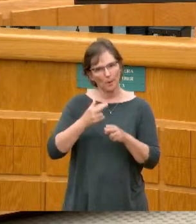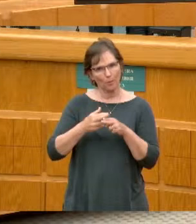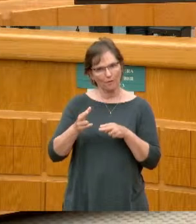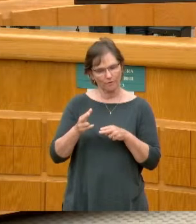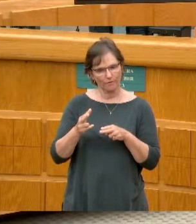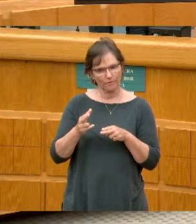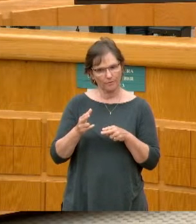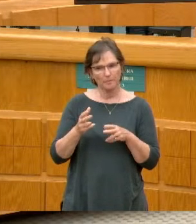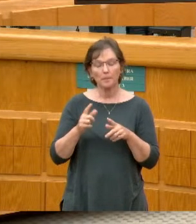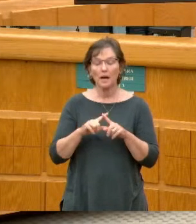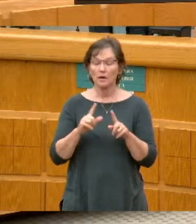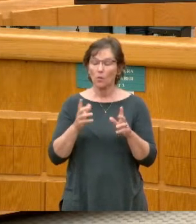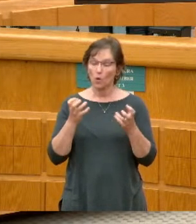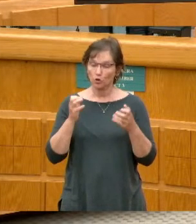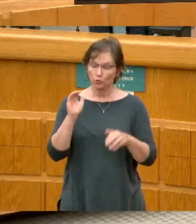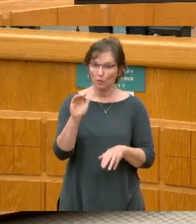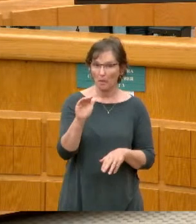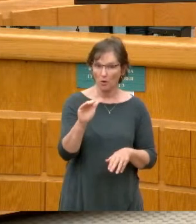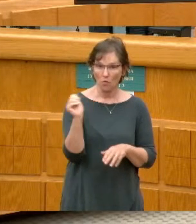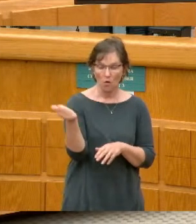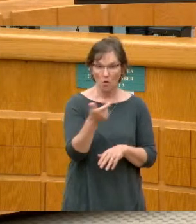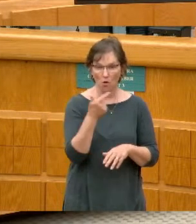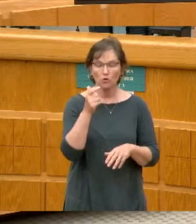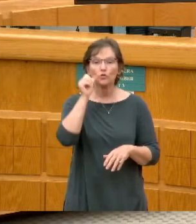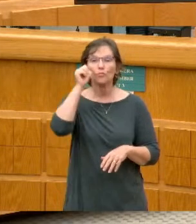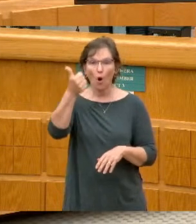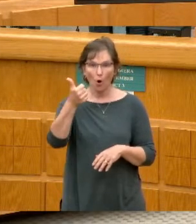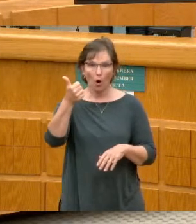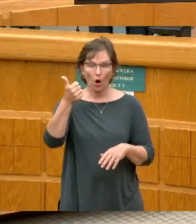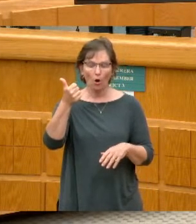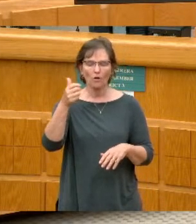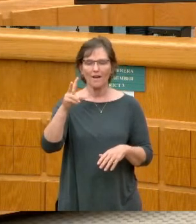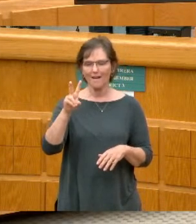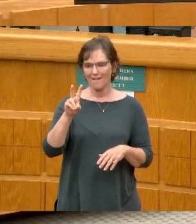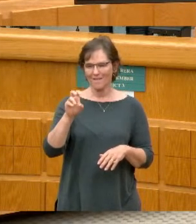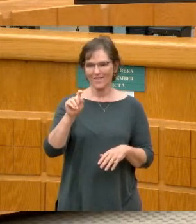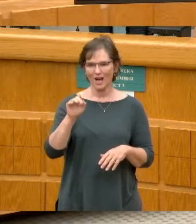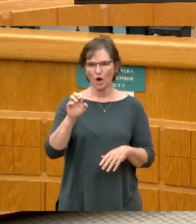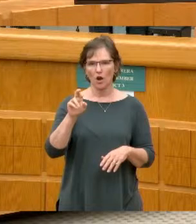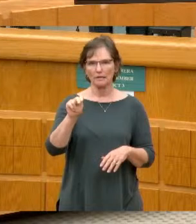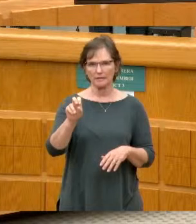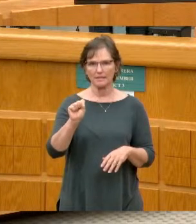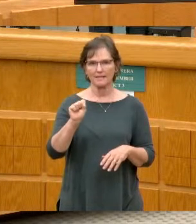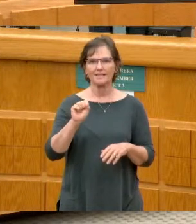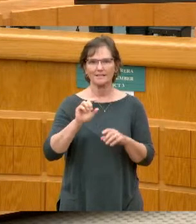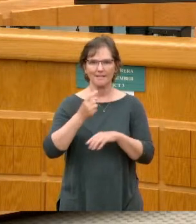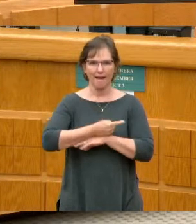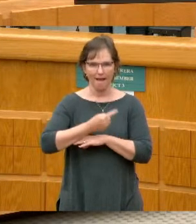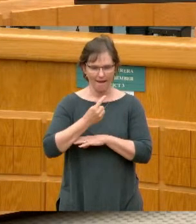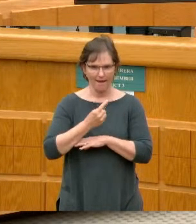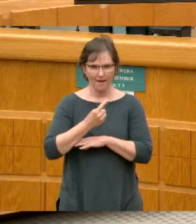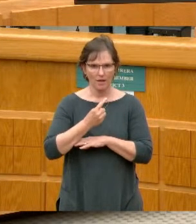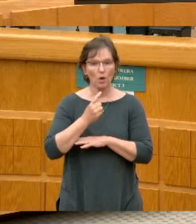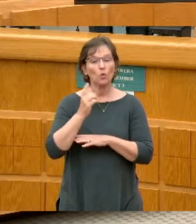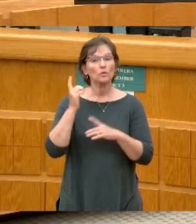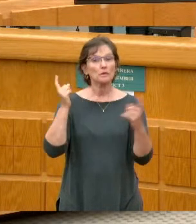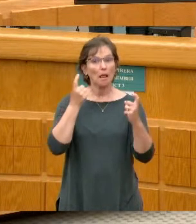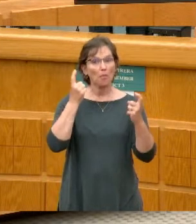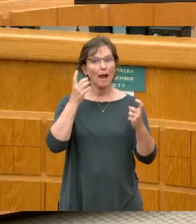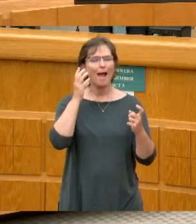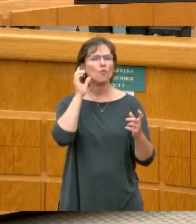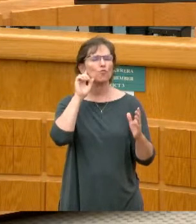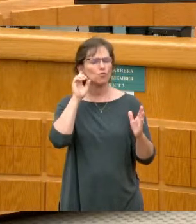Society and some other folks will be here to give you some information. So you have a full day of information today, so I'll try to be as brief as I